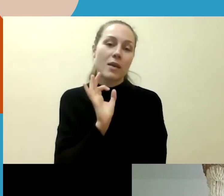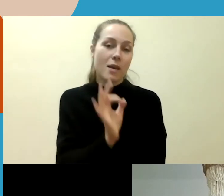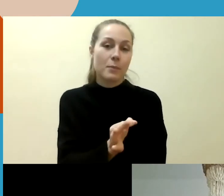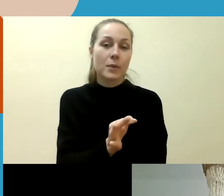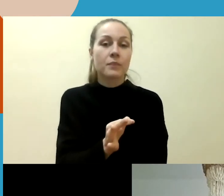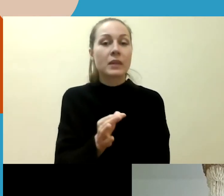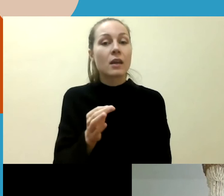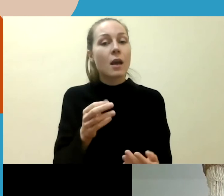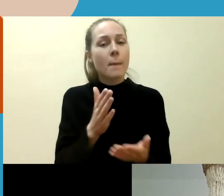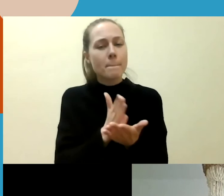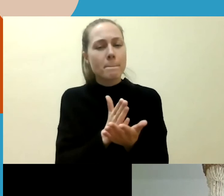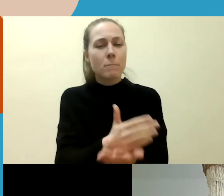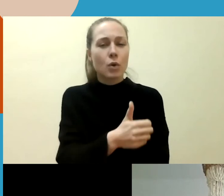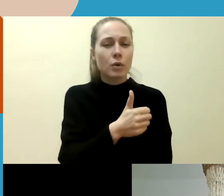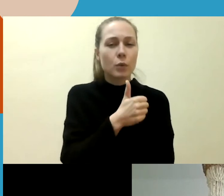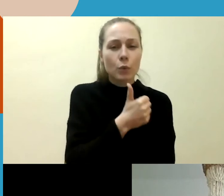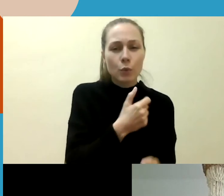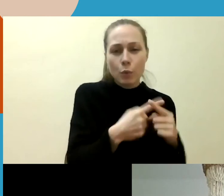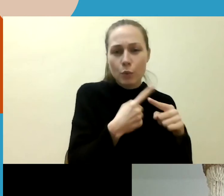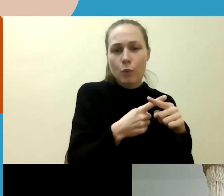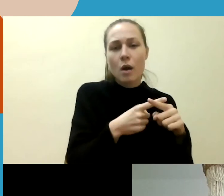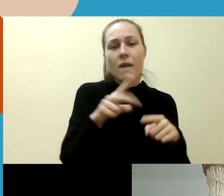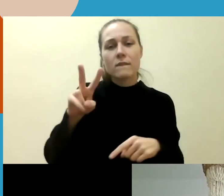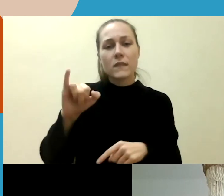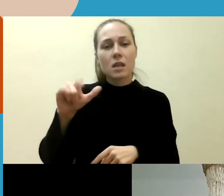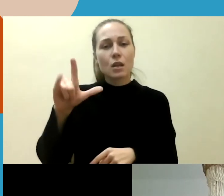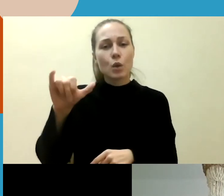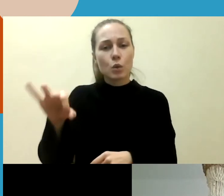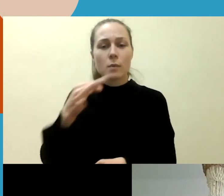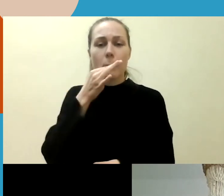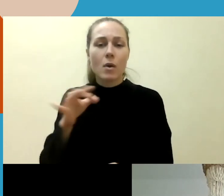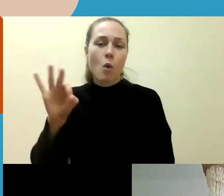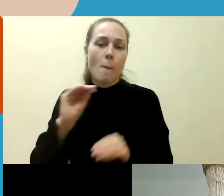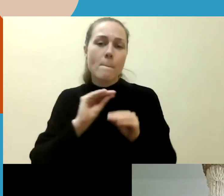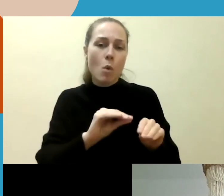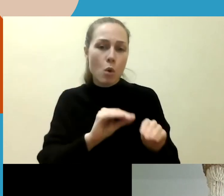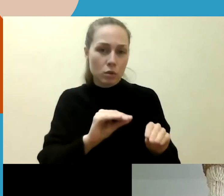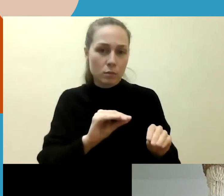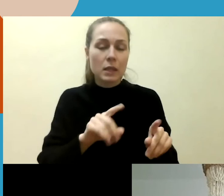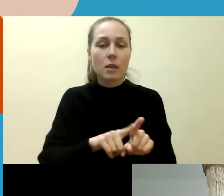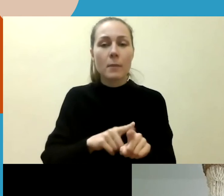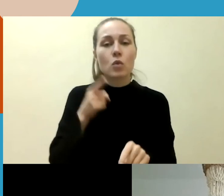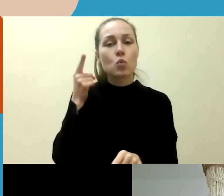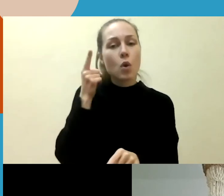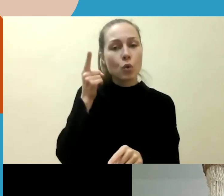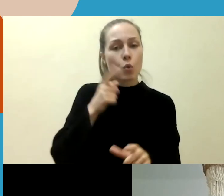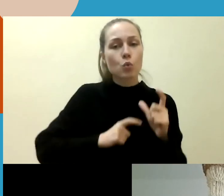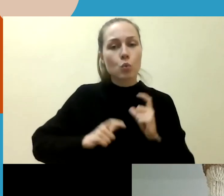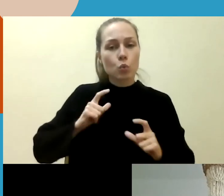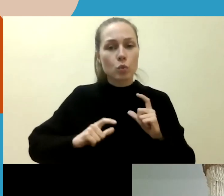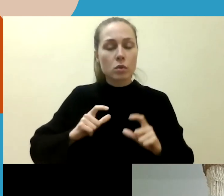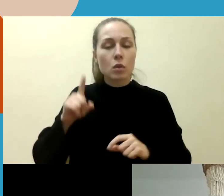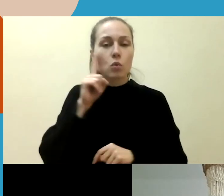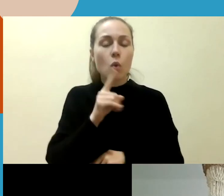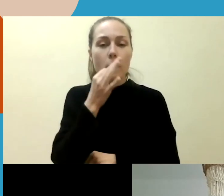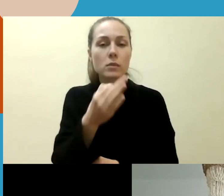Teigiamų praktikų gal galima paminėti, tai čia jau Vilius išvardino visų pirma mokymus, taip pat aš tą nuotolinį kursą labai norėčiau paminėti dėl to. I